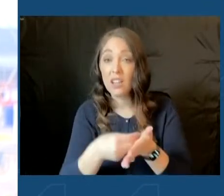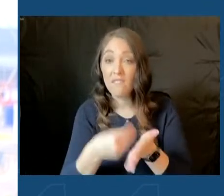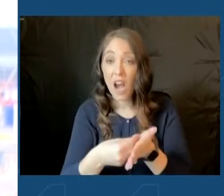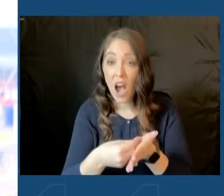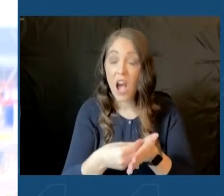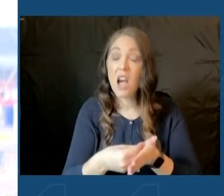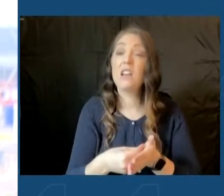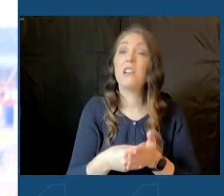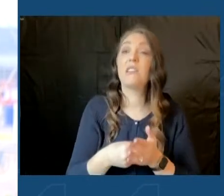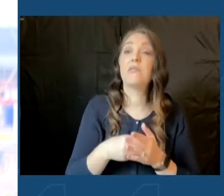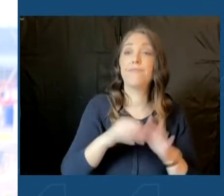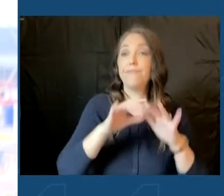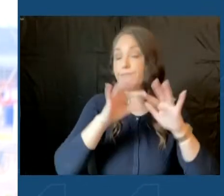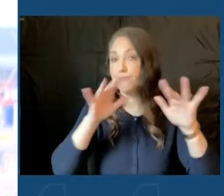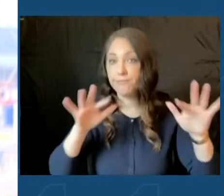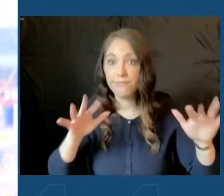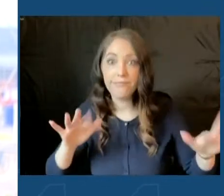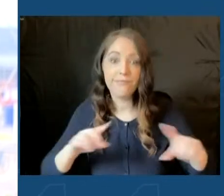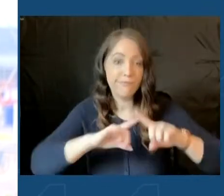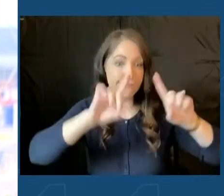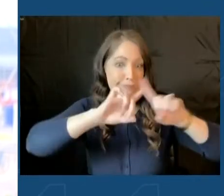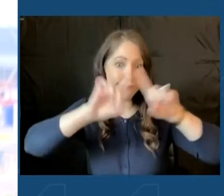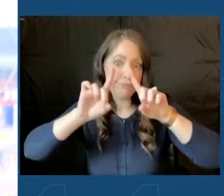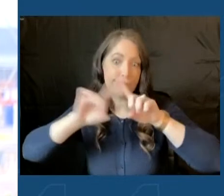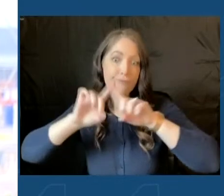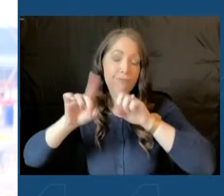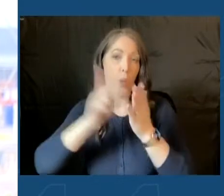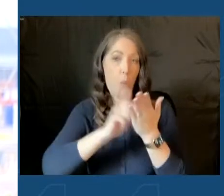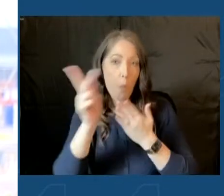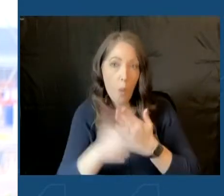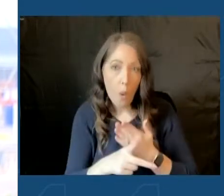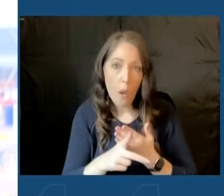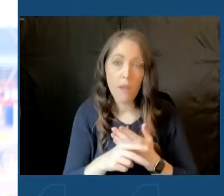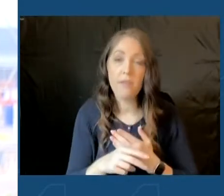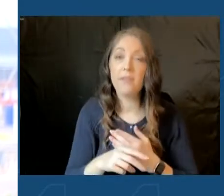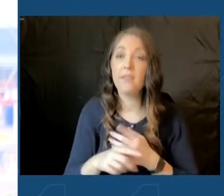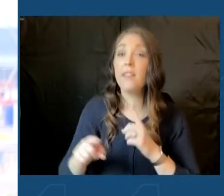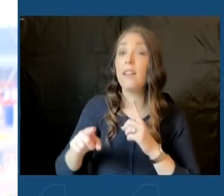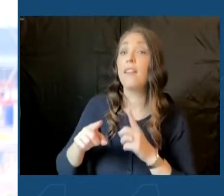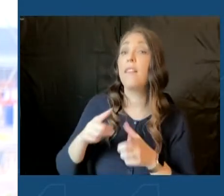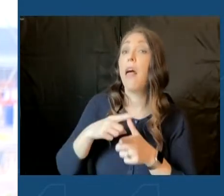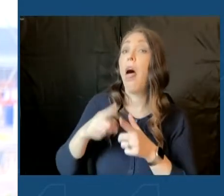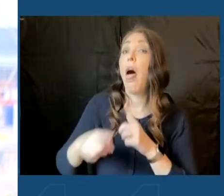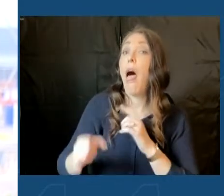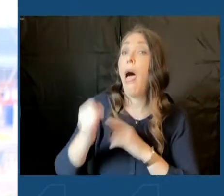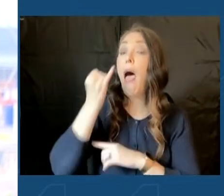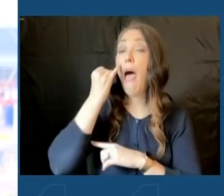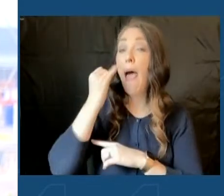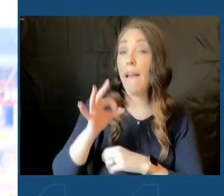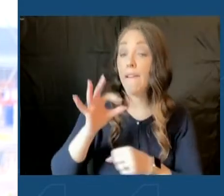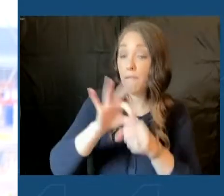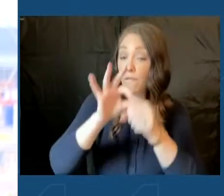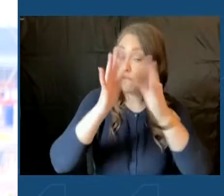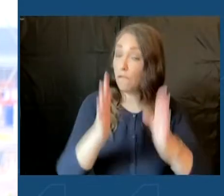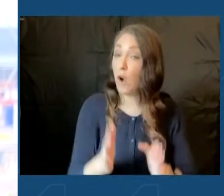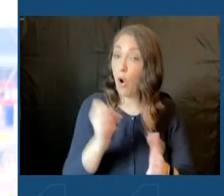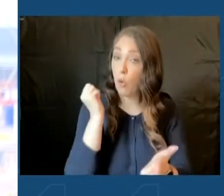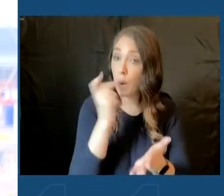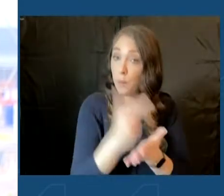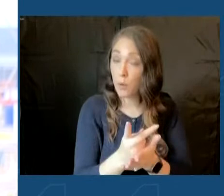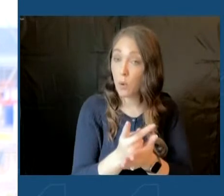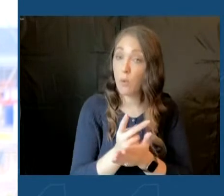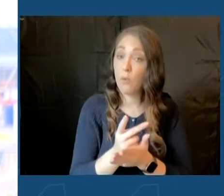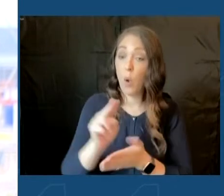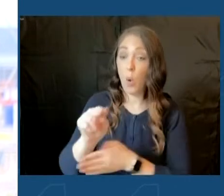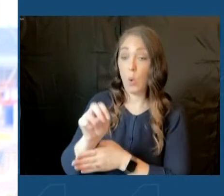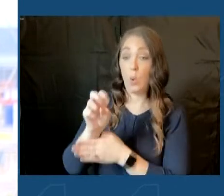kinds of a variety of capital programs across the state. And then if the voters approve, this November, we'll have a $4.2